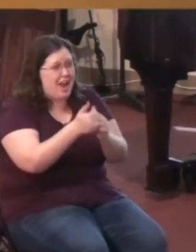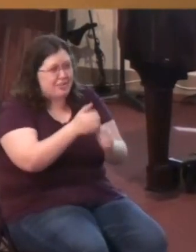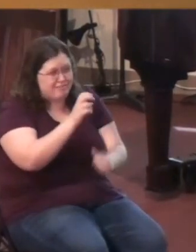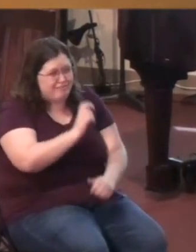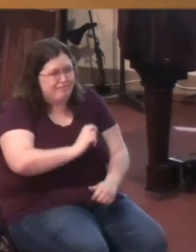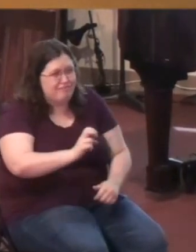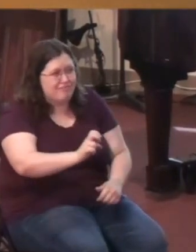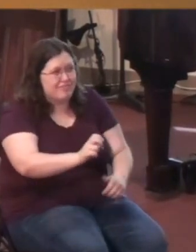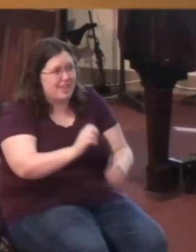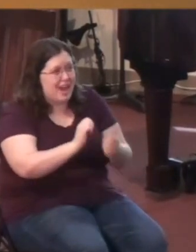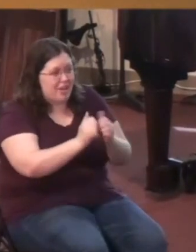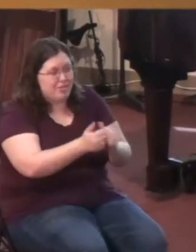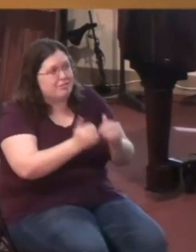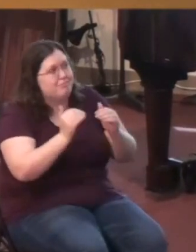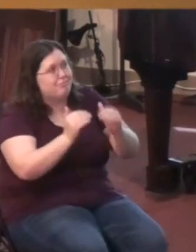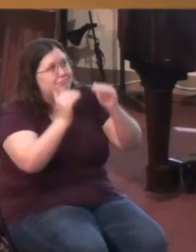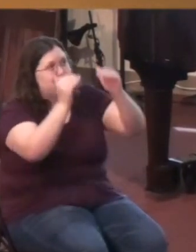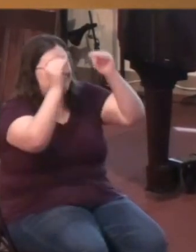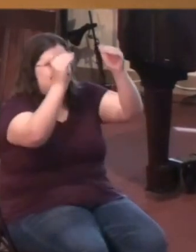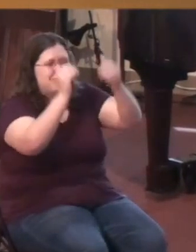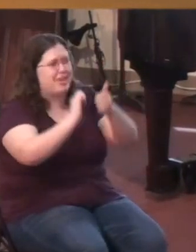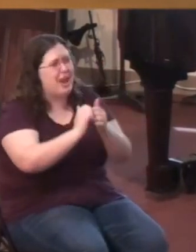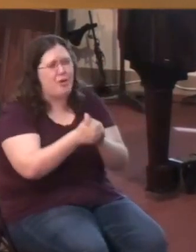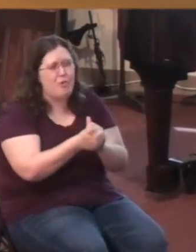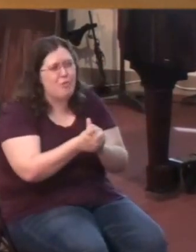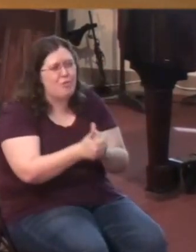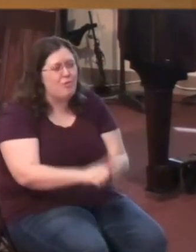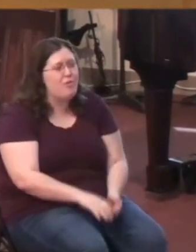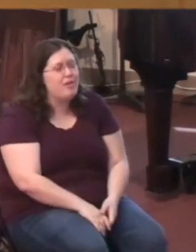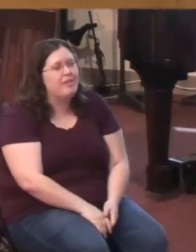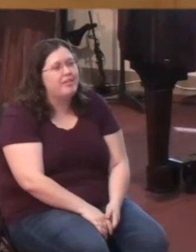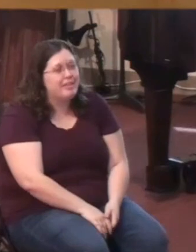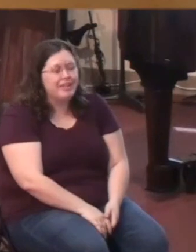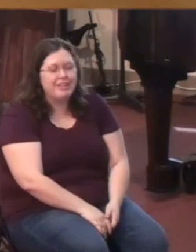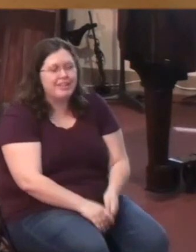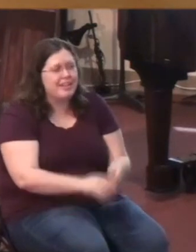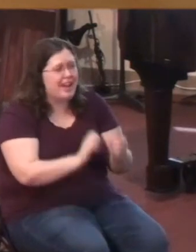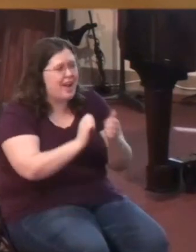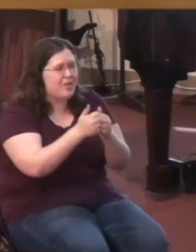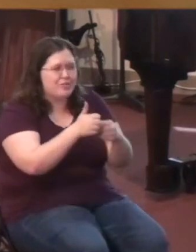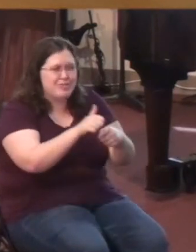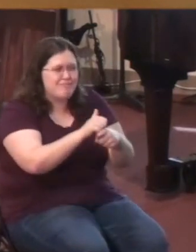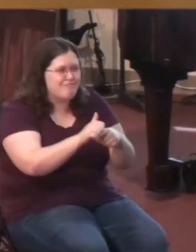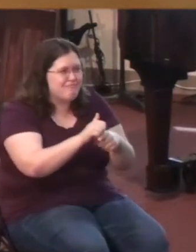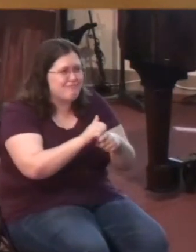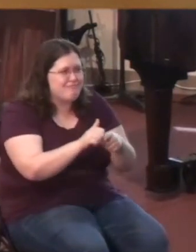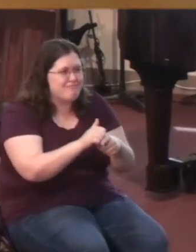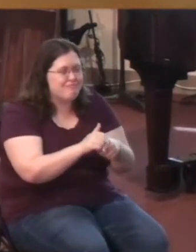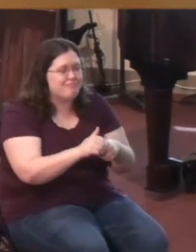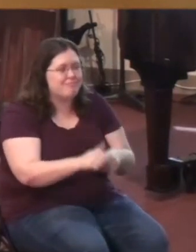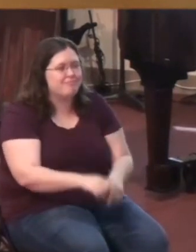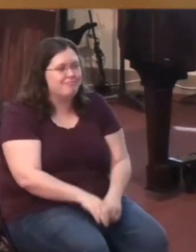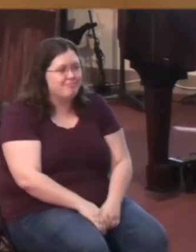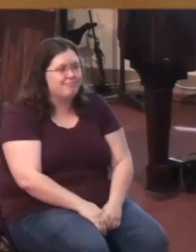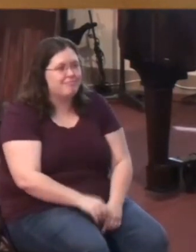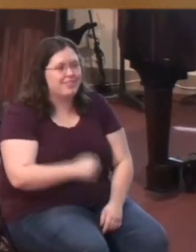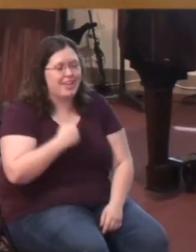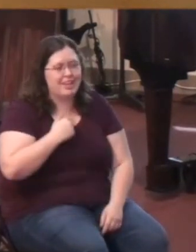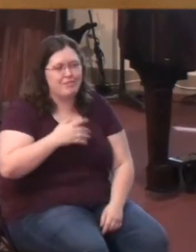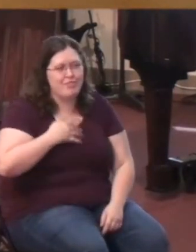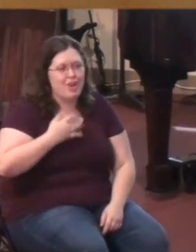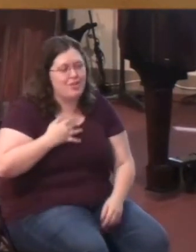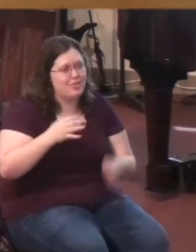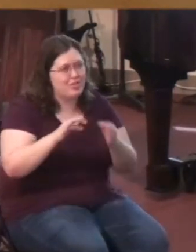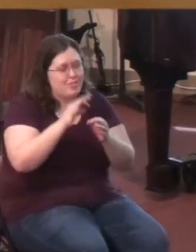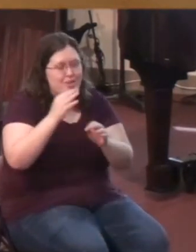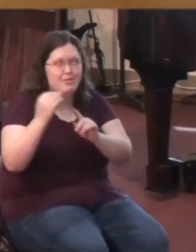from one level to another? And then, like, how could we practice that? So that's what I'd hope to, it felt Spirit nudging me to